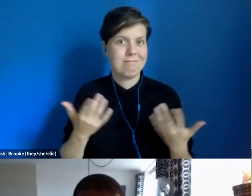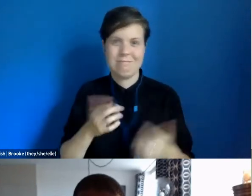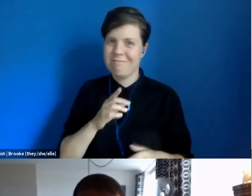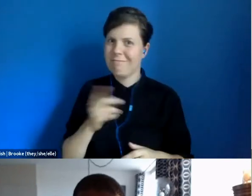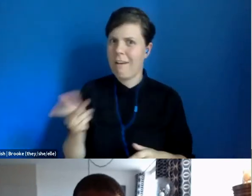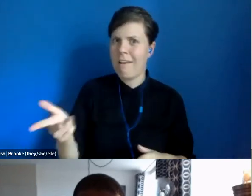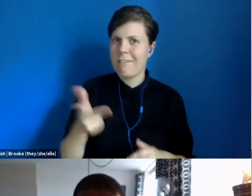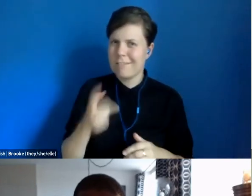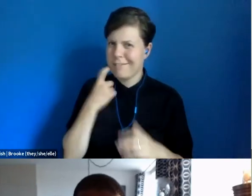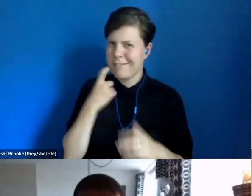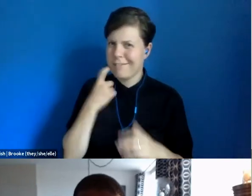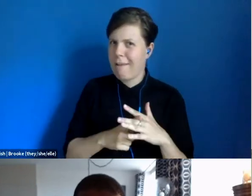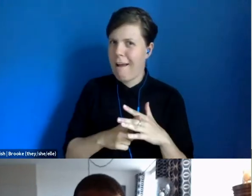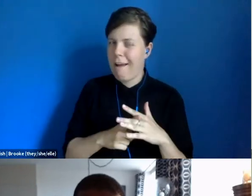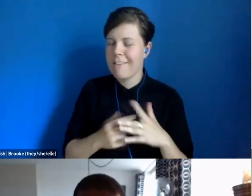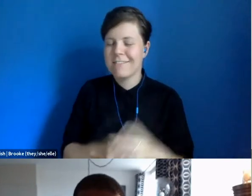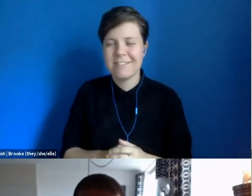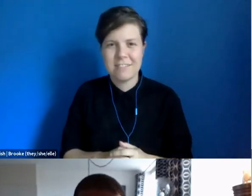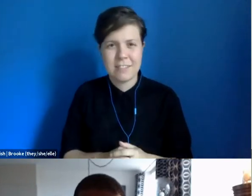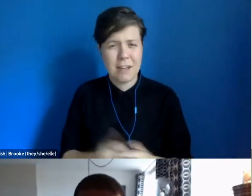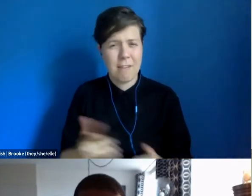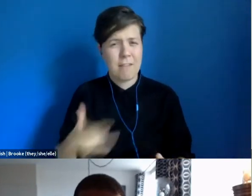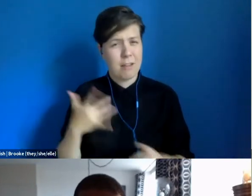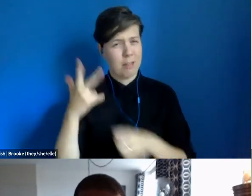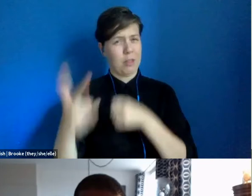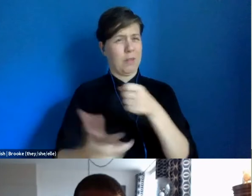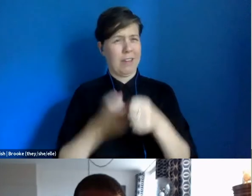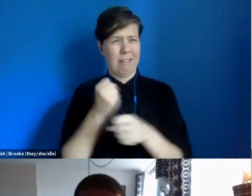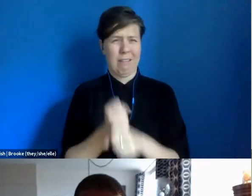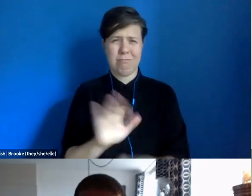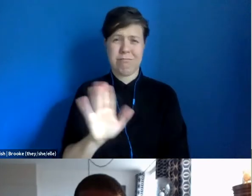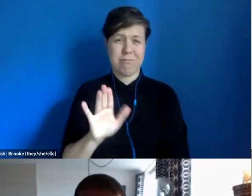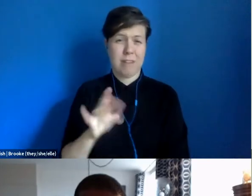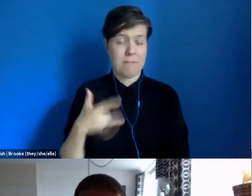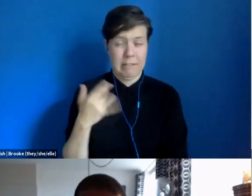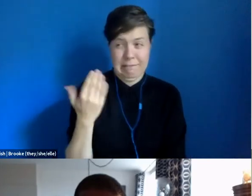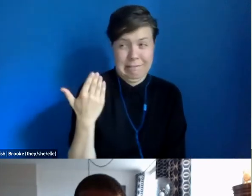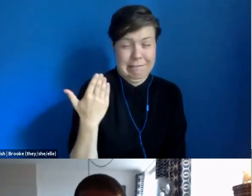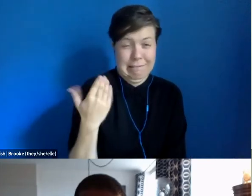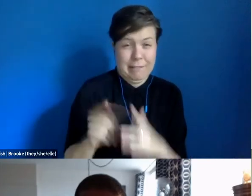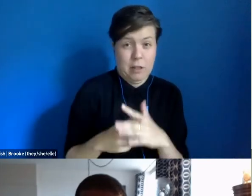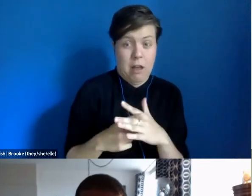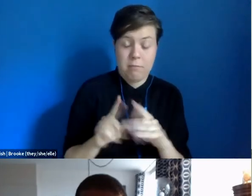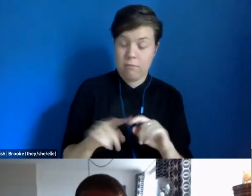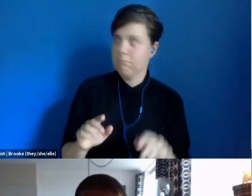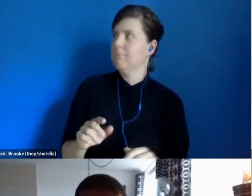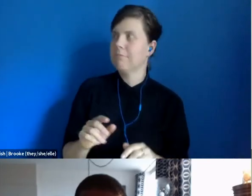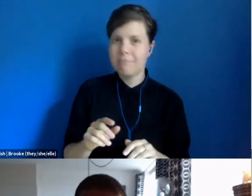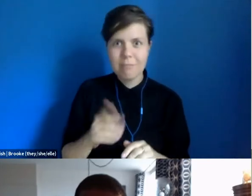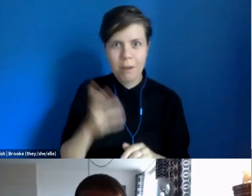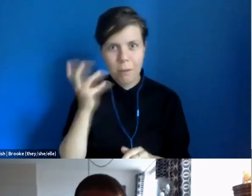and it doesn't feel like it's been 3 years, but here we are, and I'm just looking